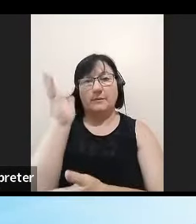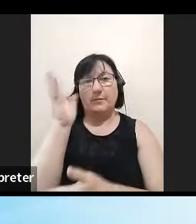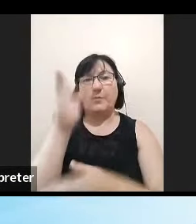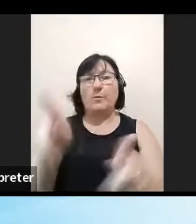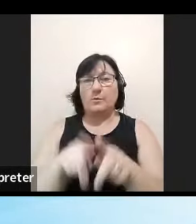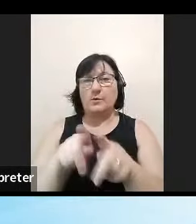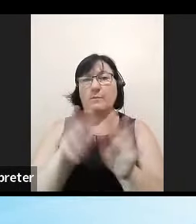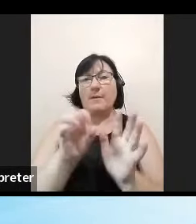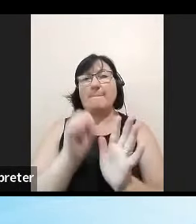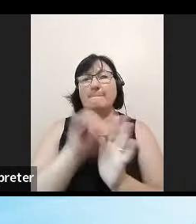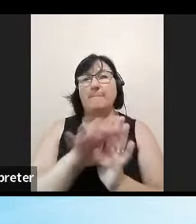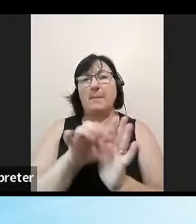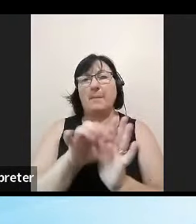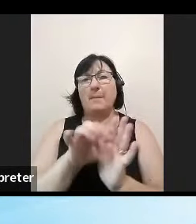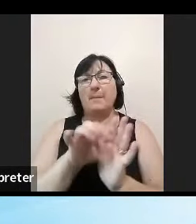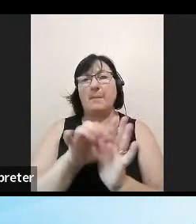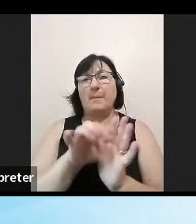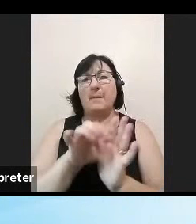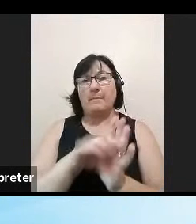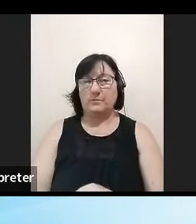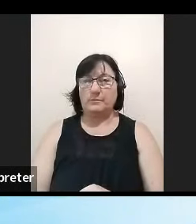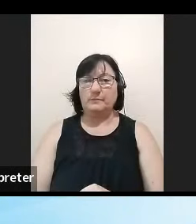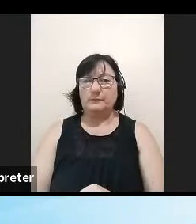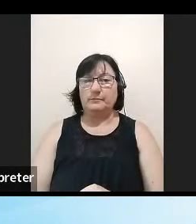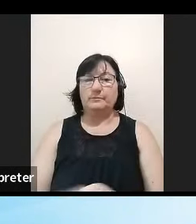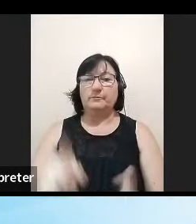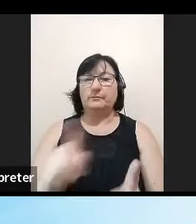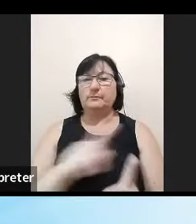The next question,